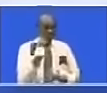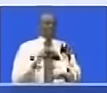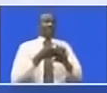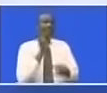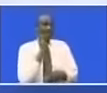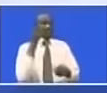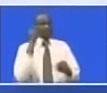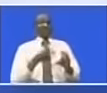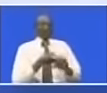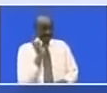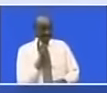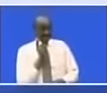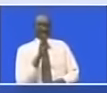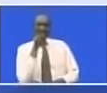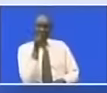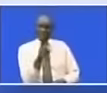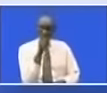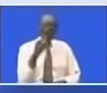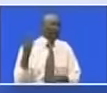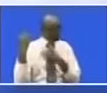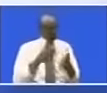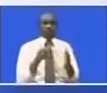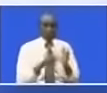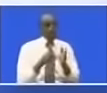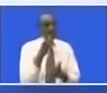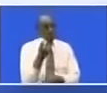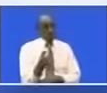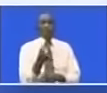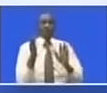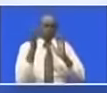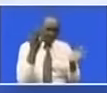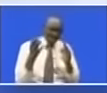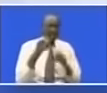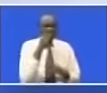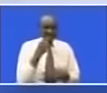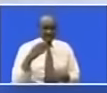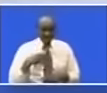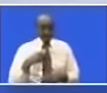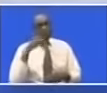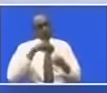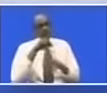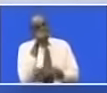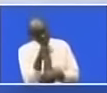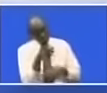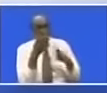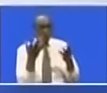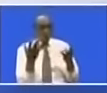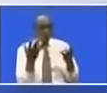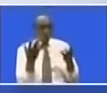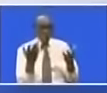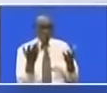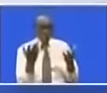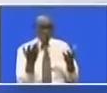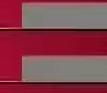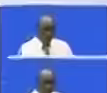resign. And that has really haunted him up to this election. So whether Tanzanians who are voting for him are going to put that